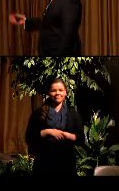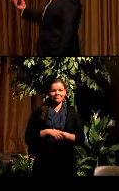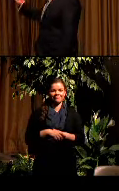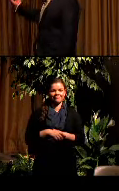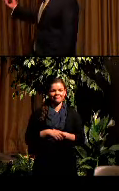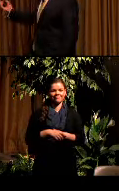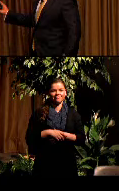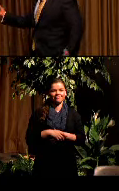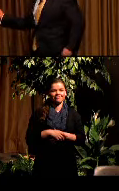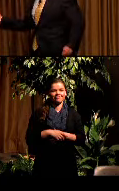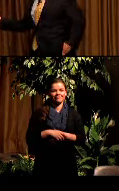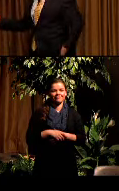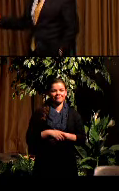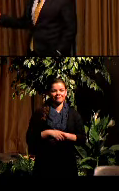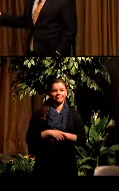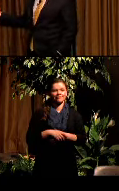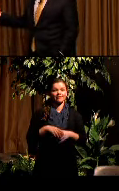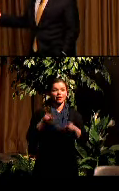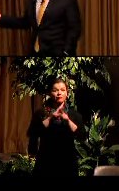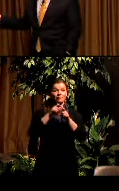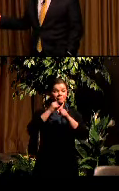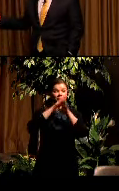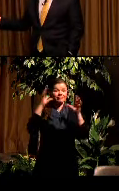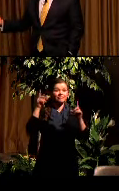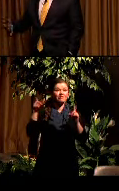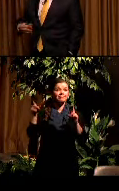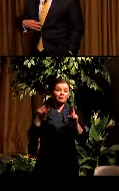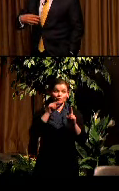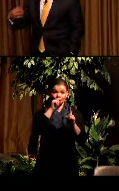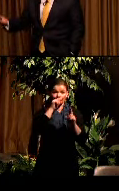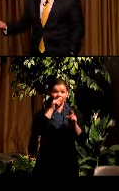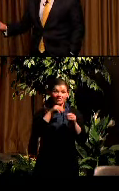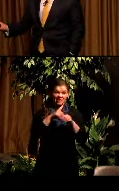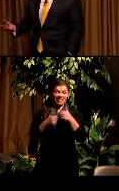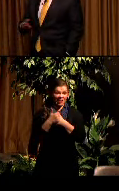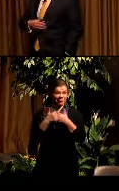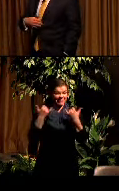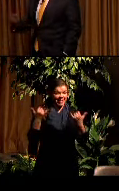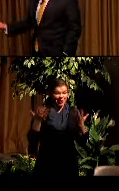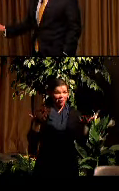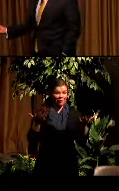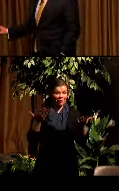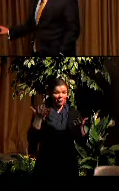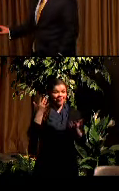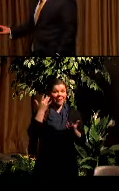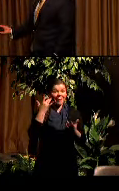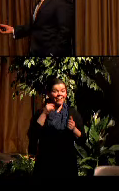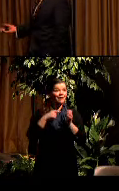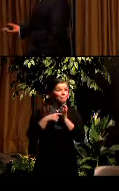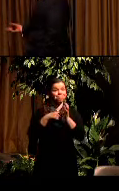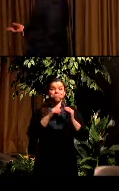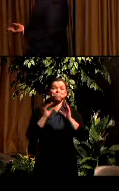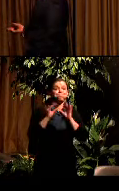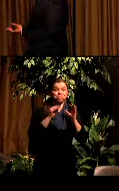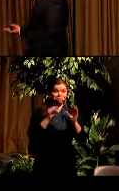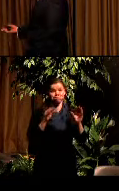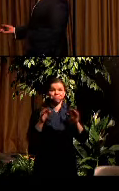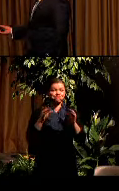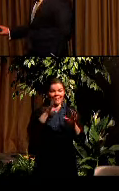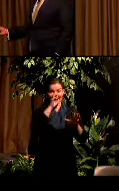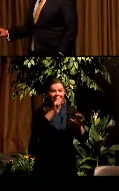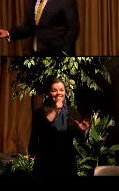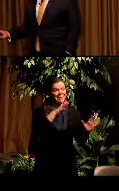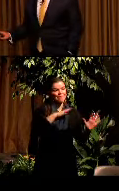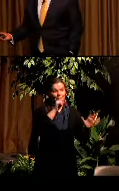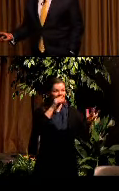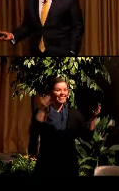You also might imagine that this bird is also highly vulnerable right now because he's out there displaying, doing everything he can to attract a female while